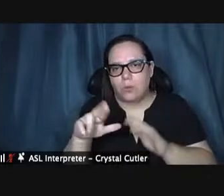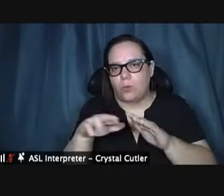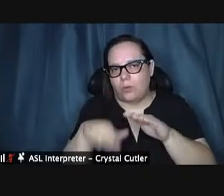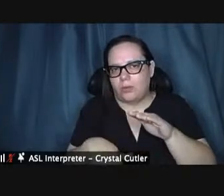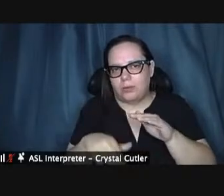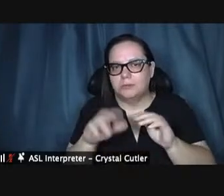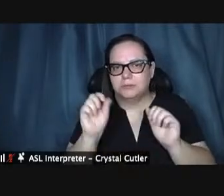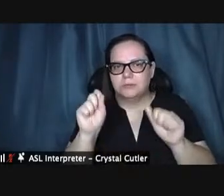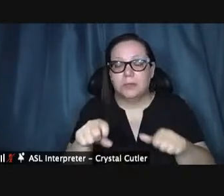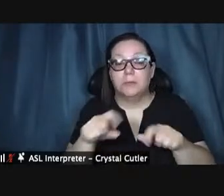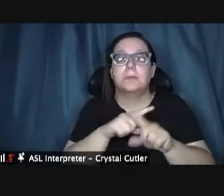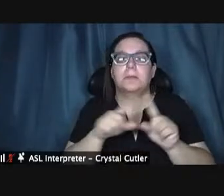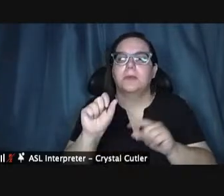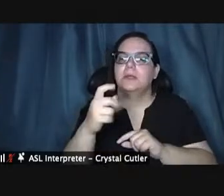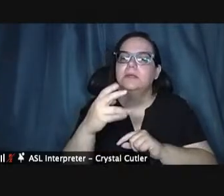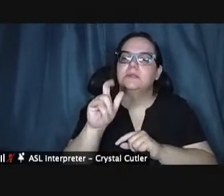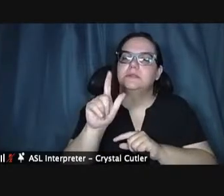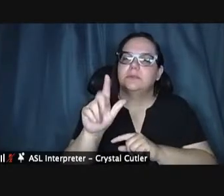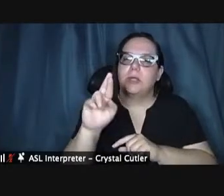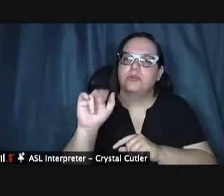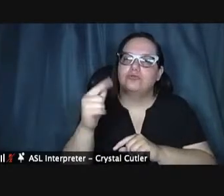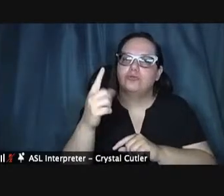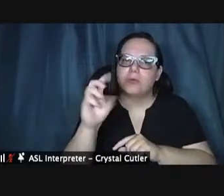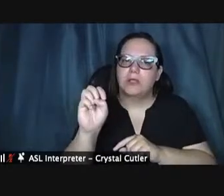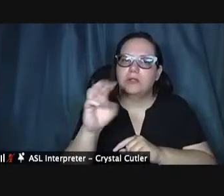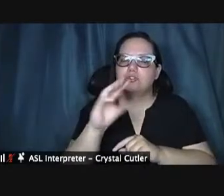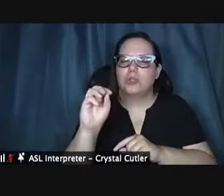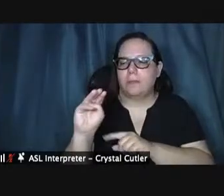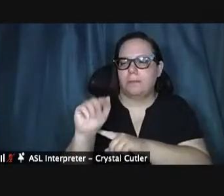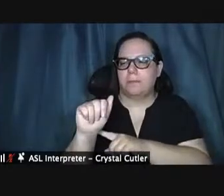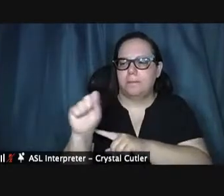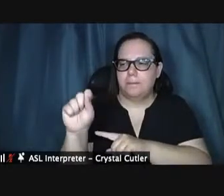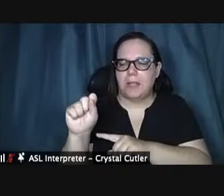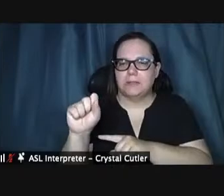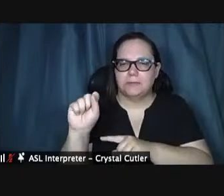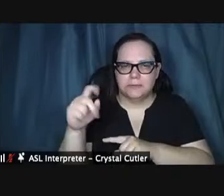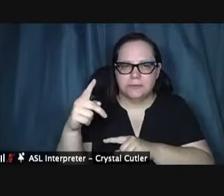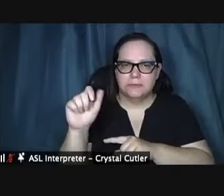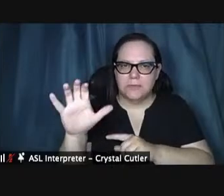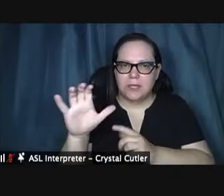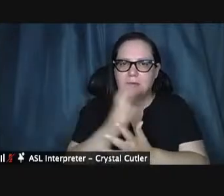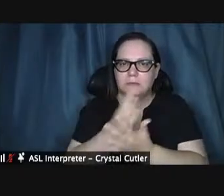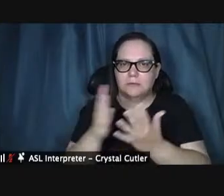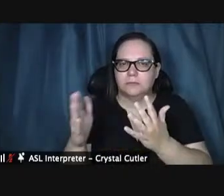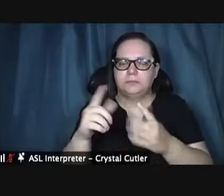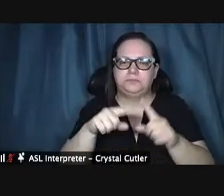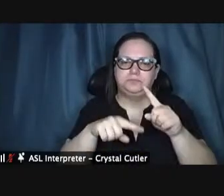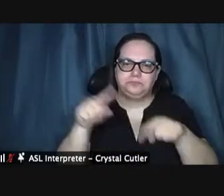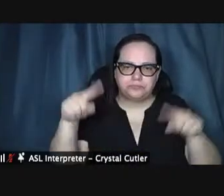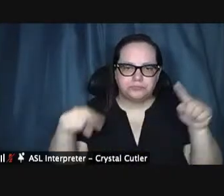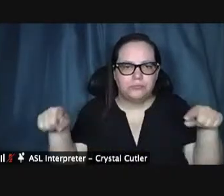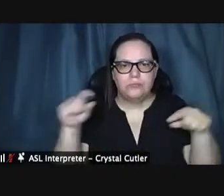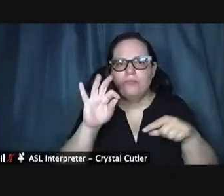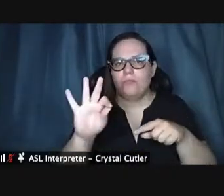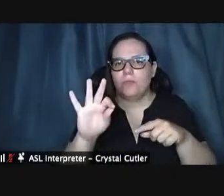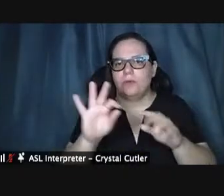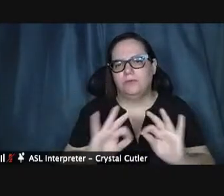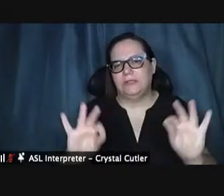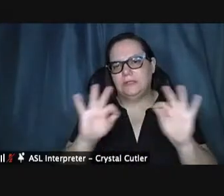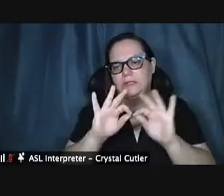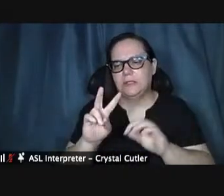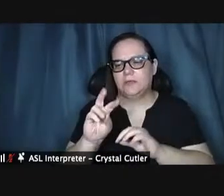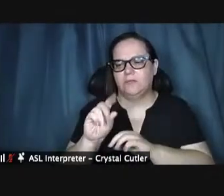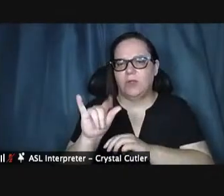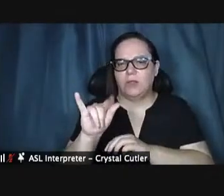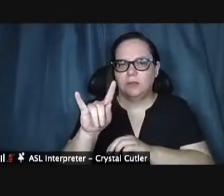range and mass range of the near-infrared spectrometer and mass spectrometer cover a wide range of key volatile